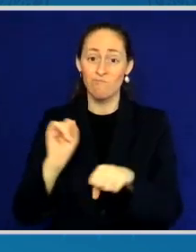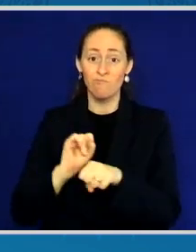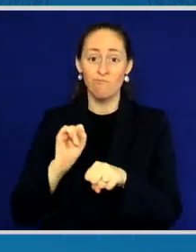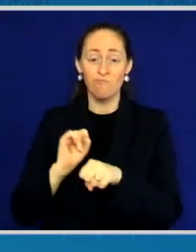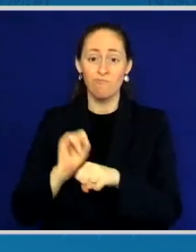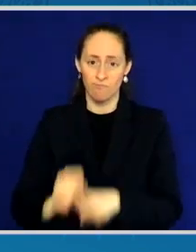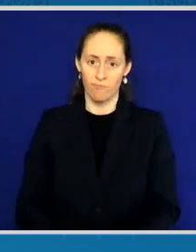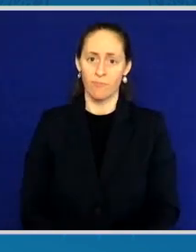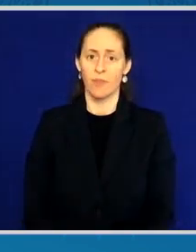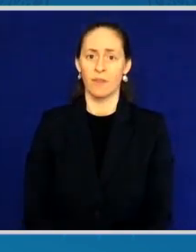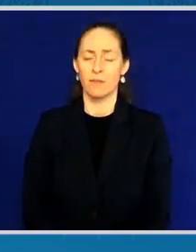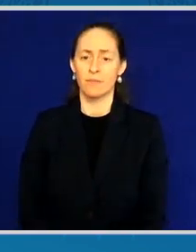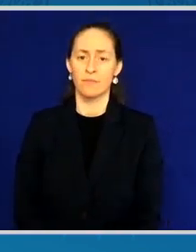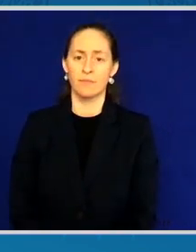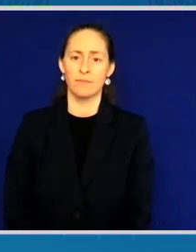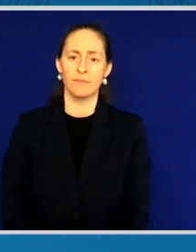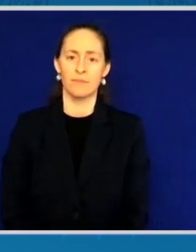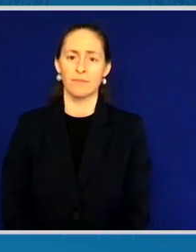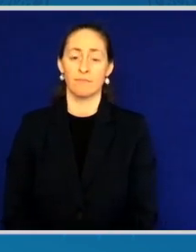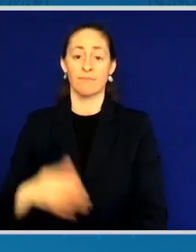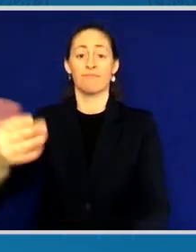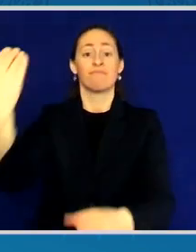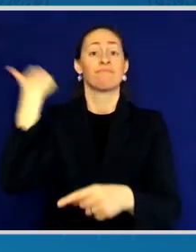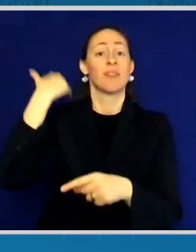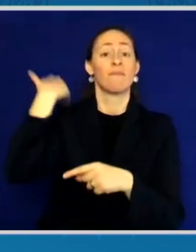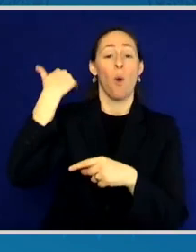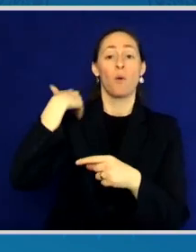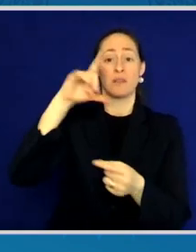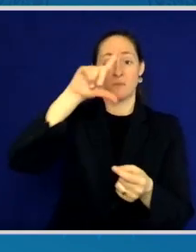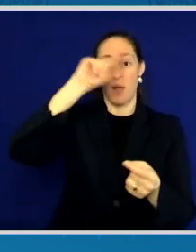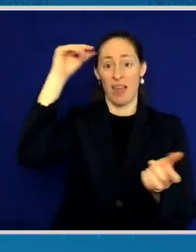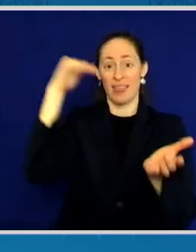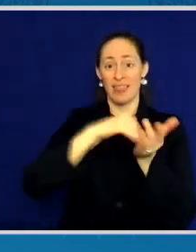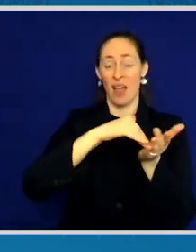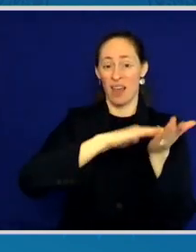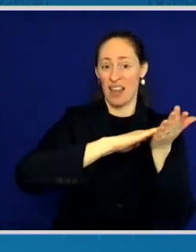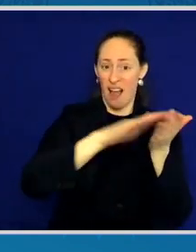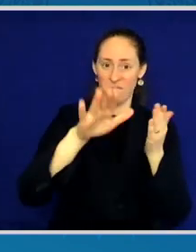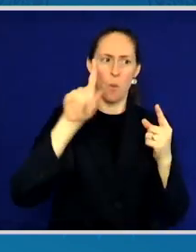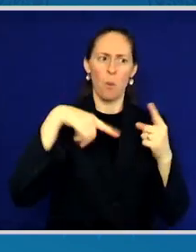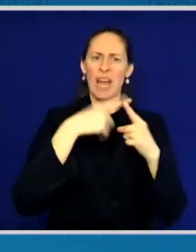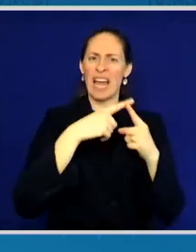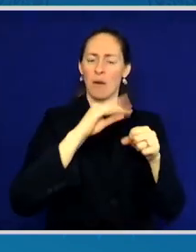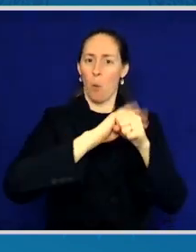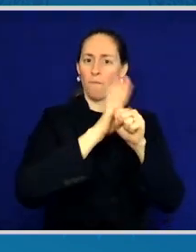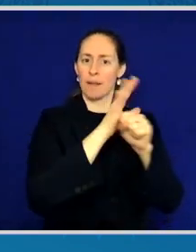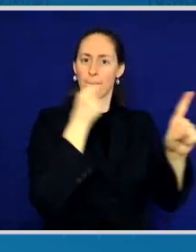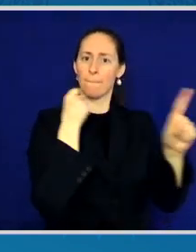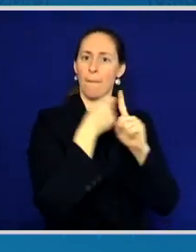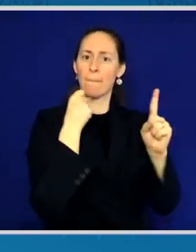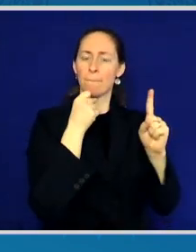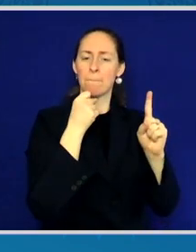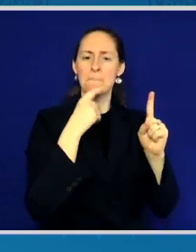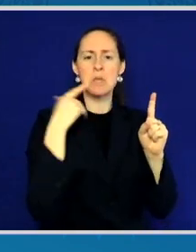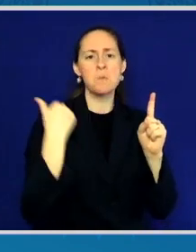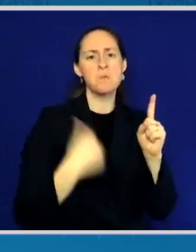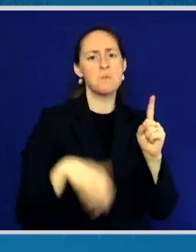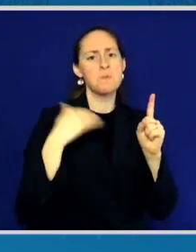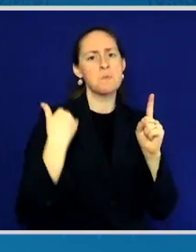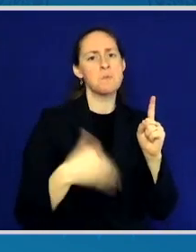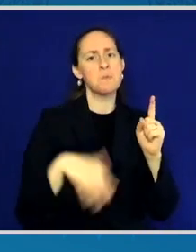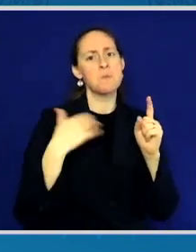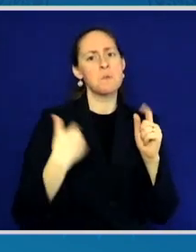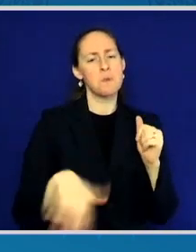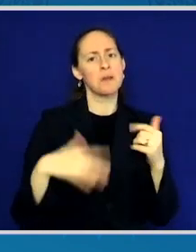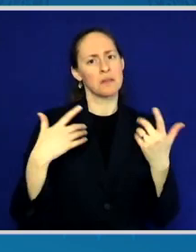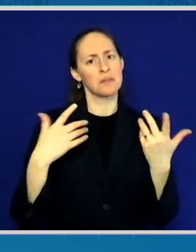had 20,000 laid off, in the United States. So it's devastating. This whole virus has been devastating